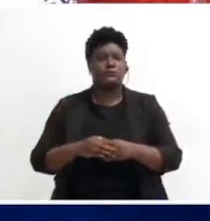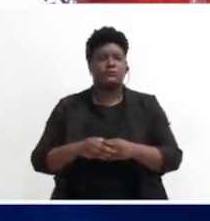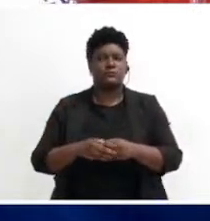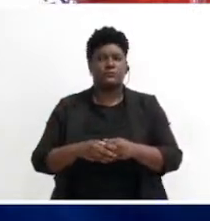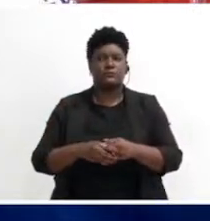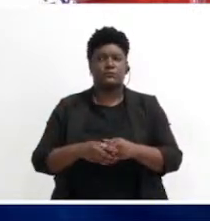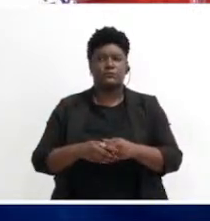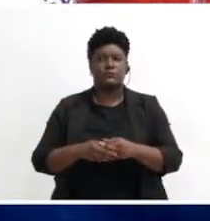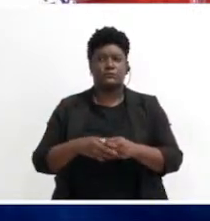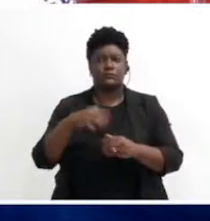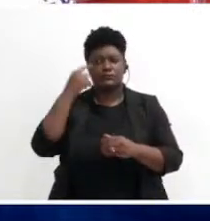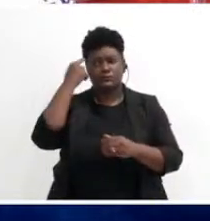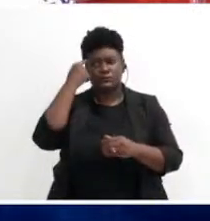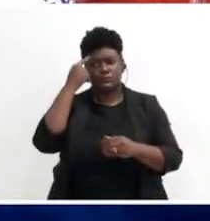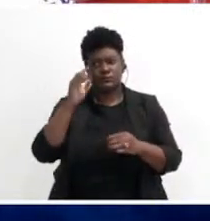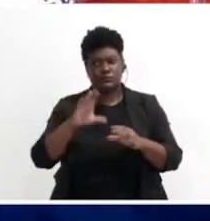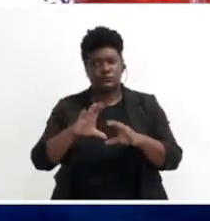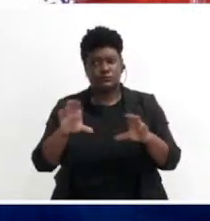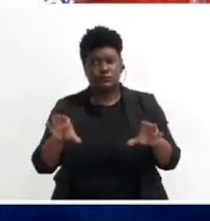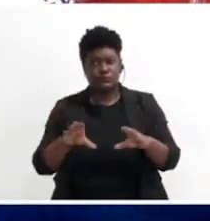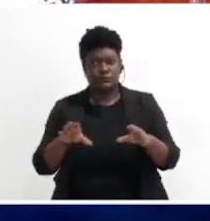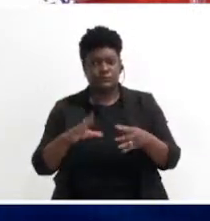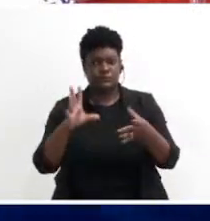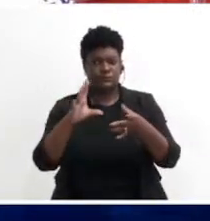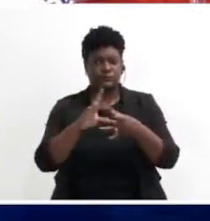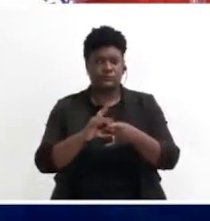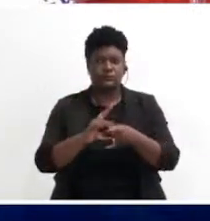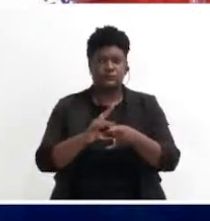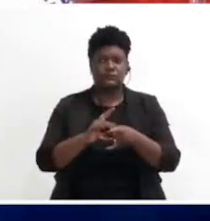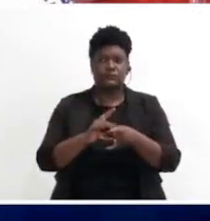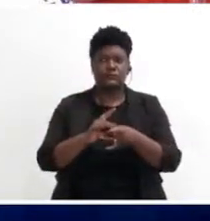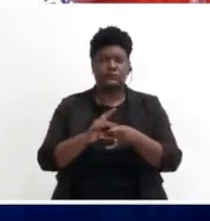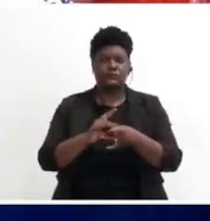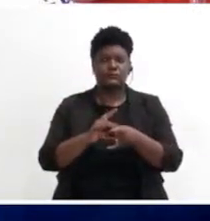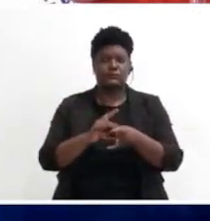can make a connection down to the image sensor processor underneath.